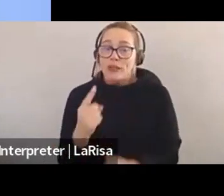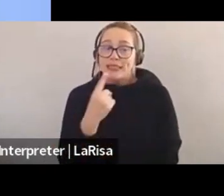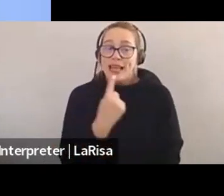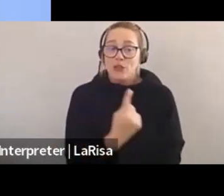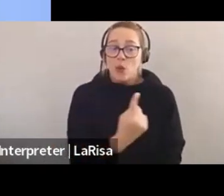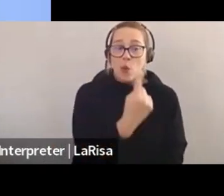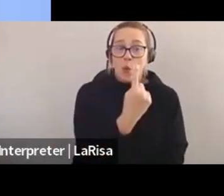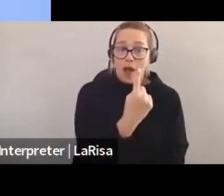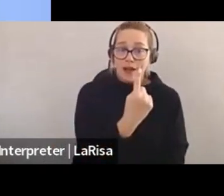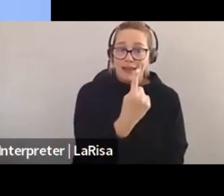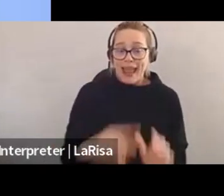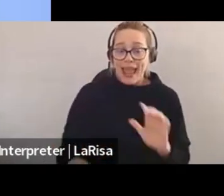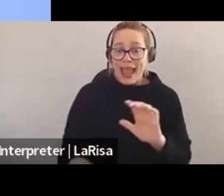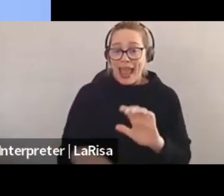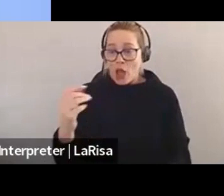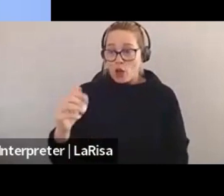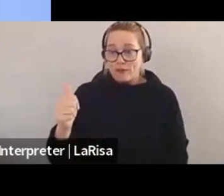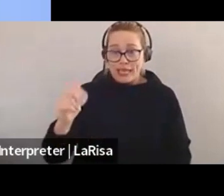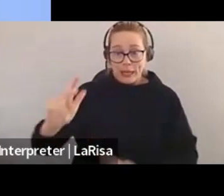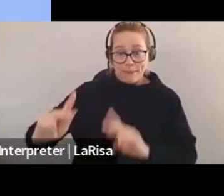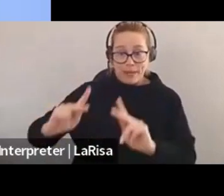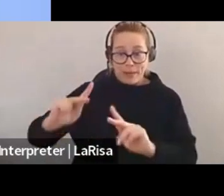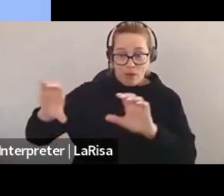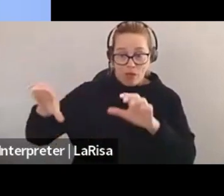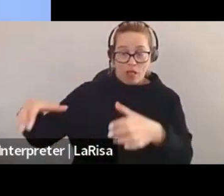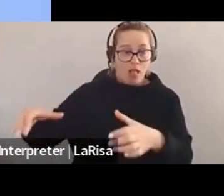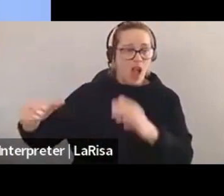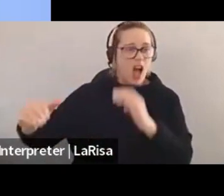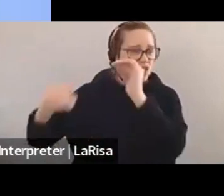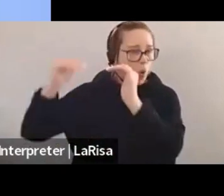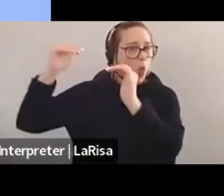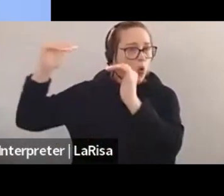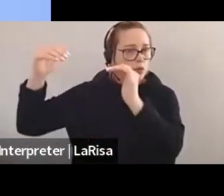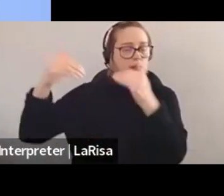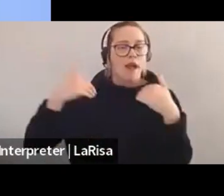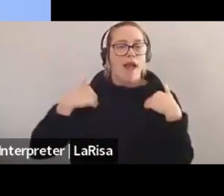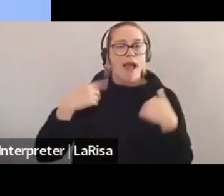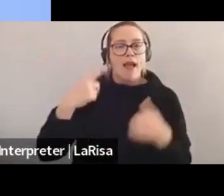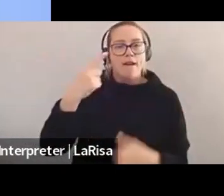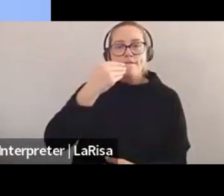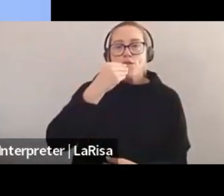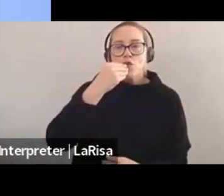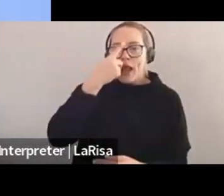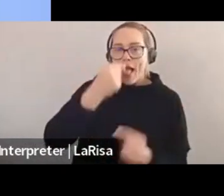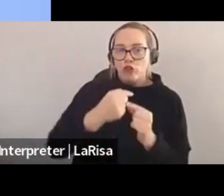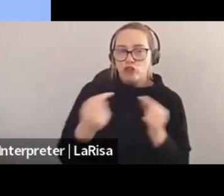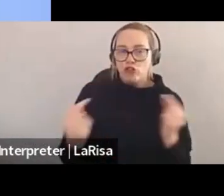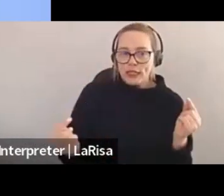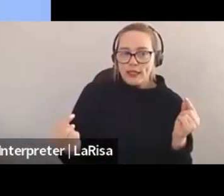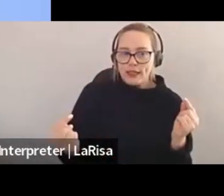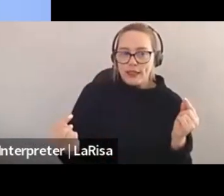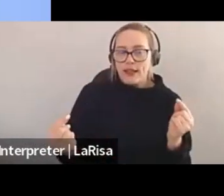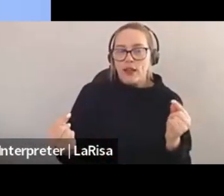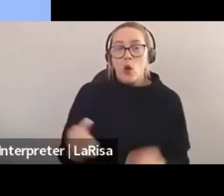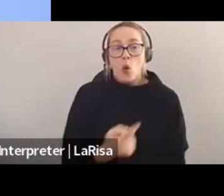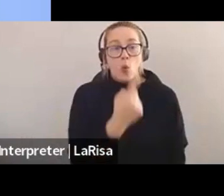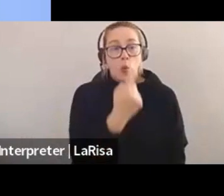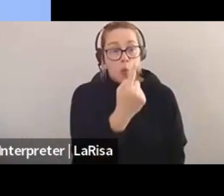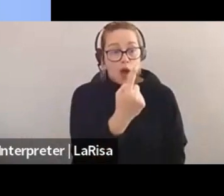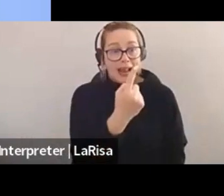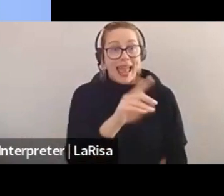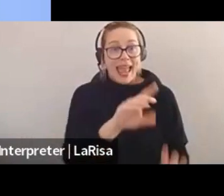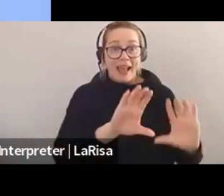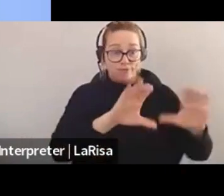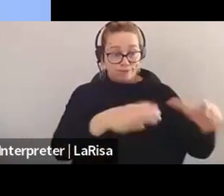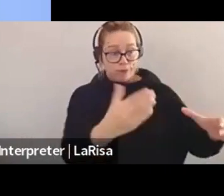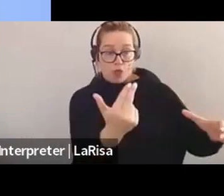Two more statistics that are on this infographic say that 1 in 10 adults have a food allergy, and